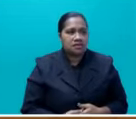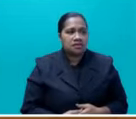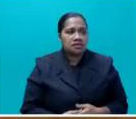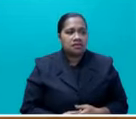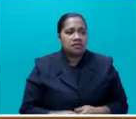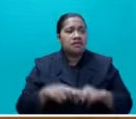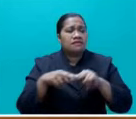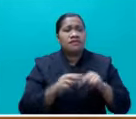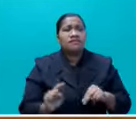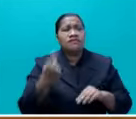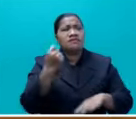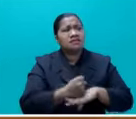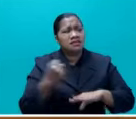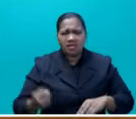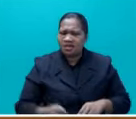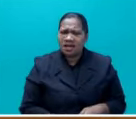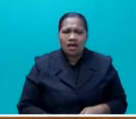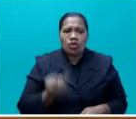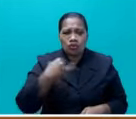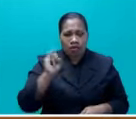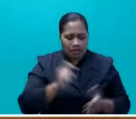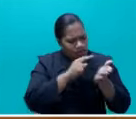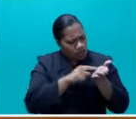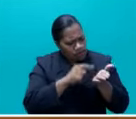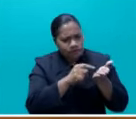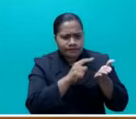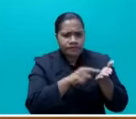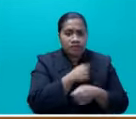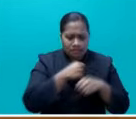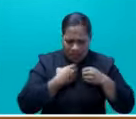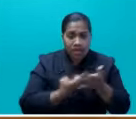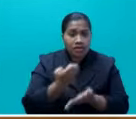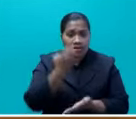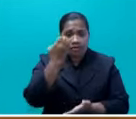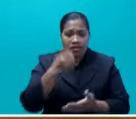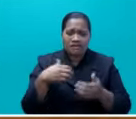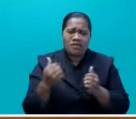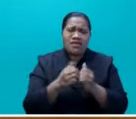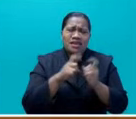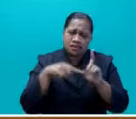First government has been making wrong calculations on our economic viability for many years now.